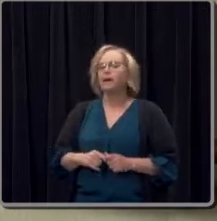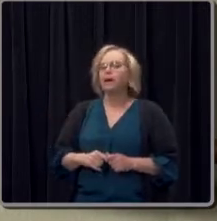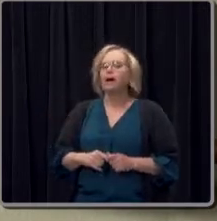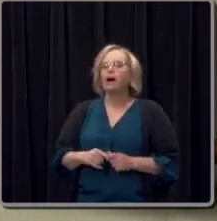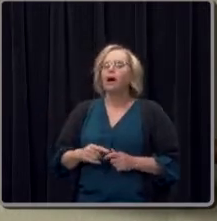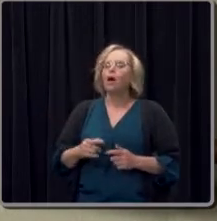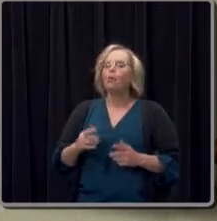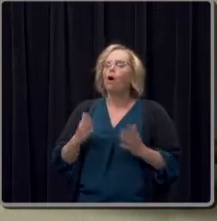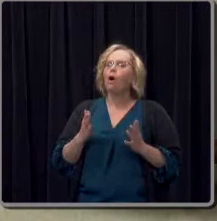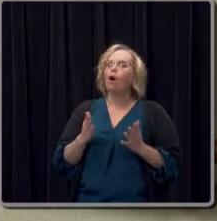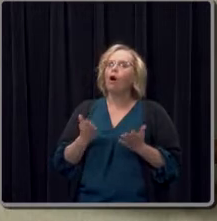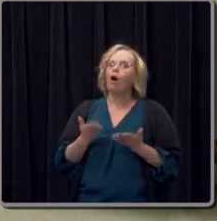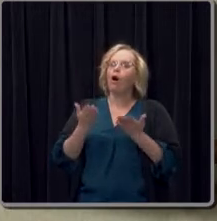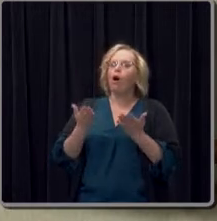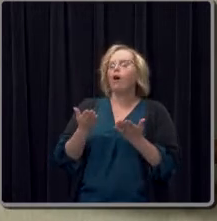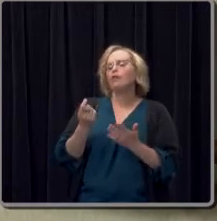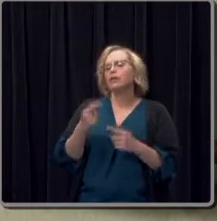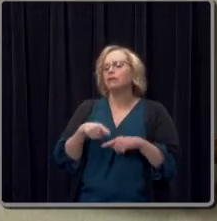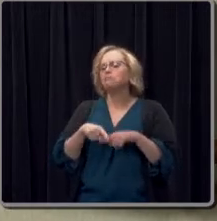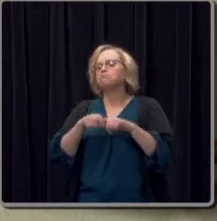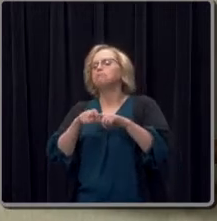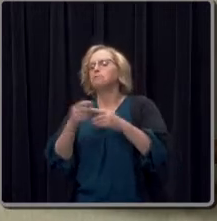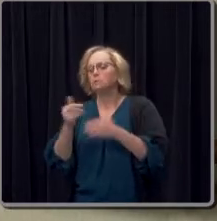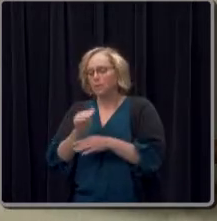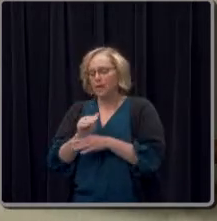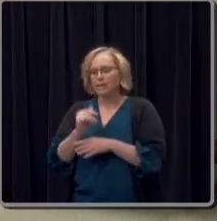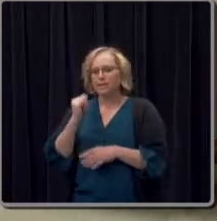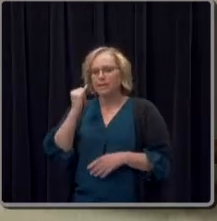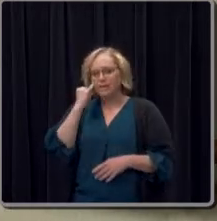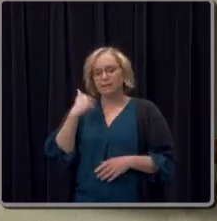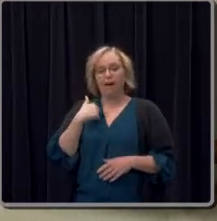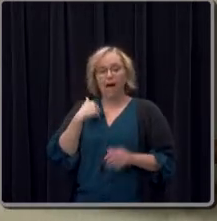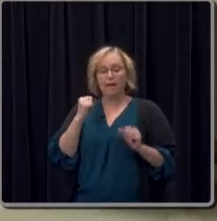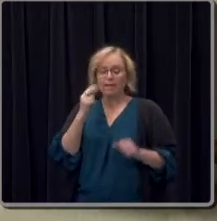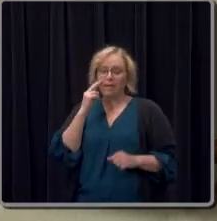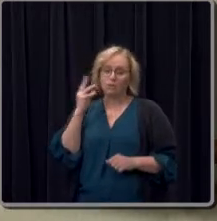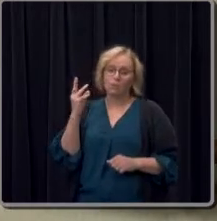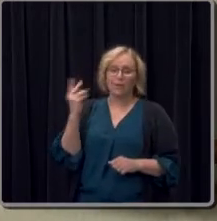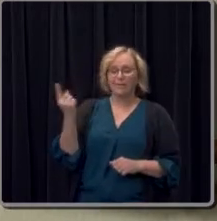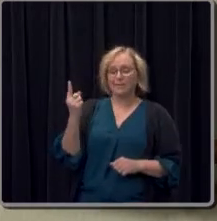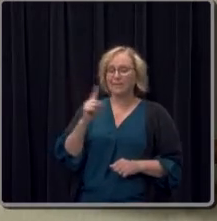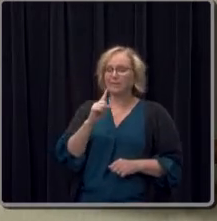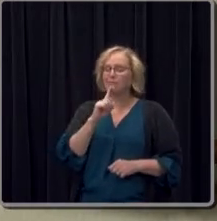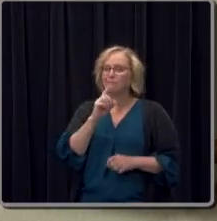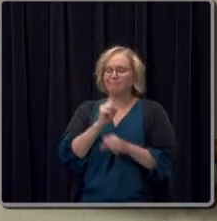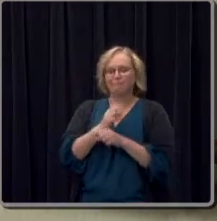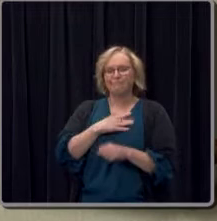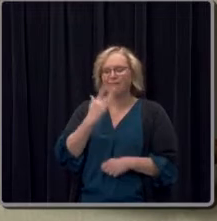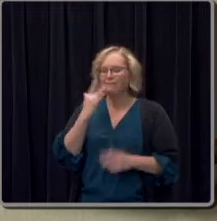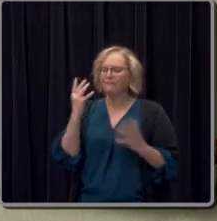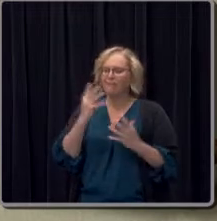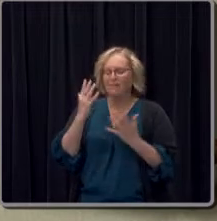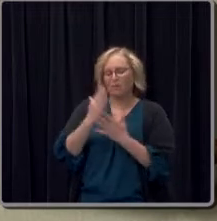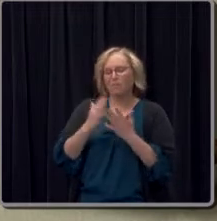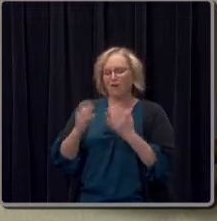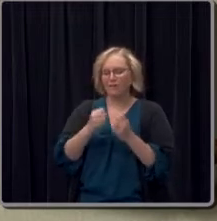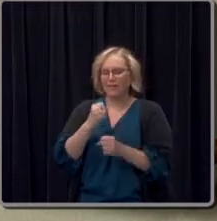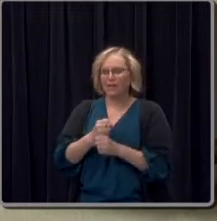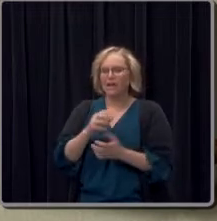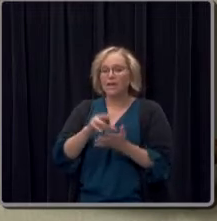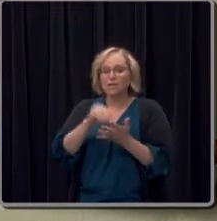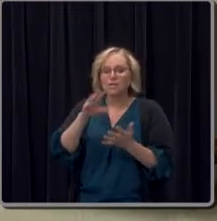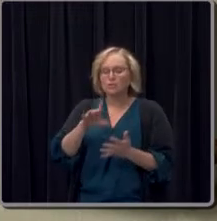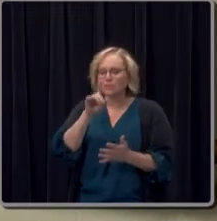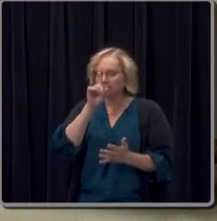tonight and invite you to witness something that is just my very favorite part of the year. This is students in love with